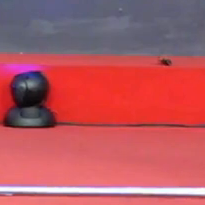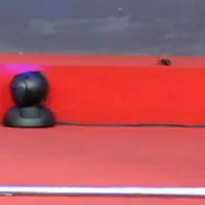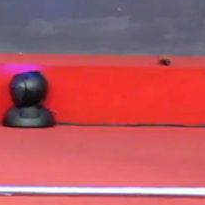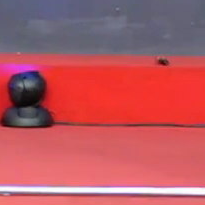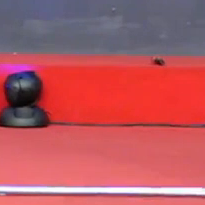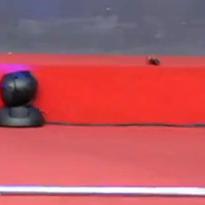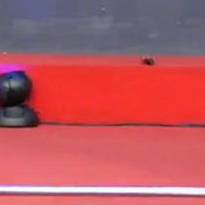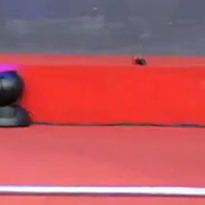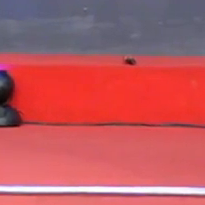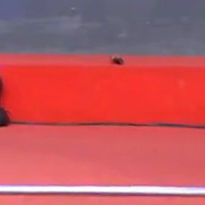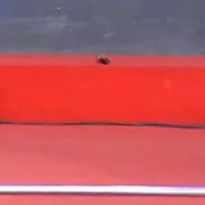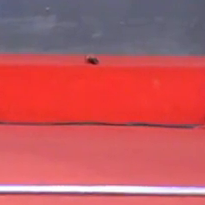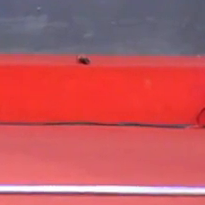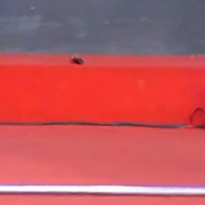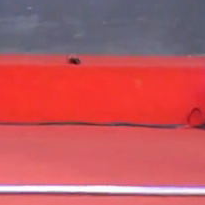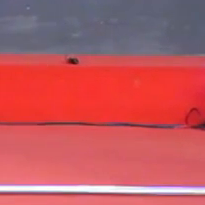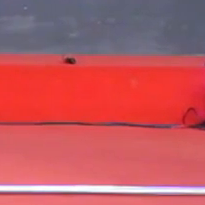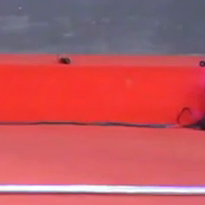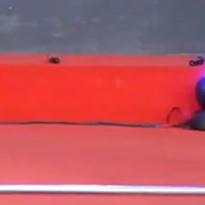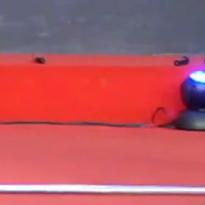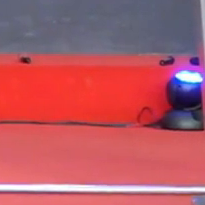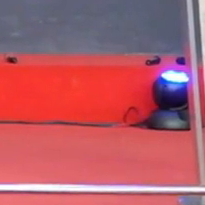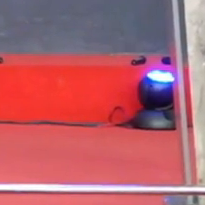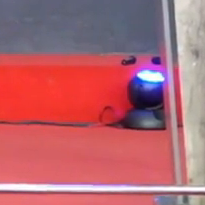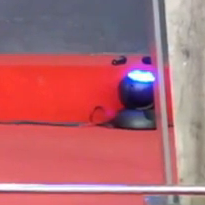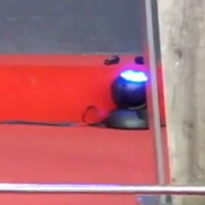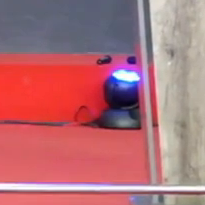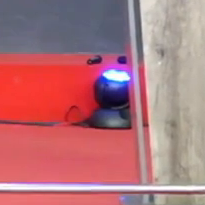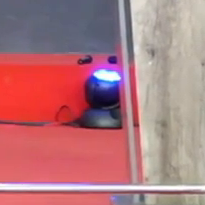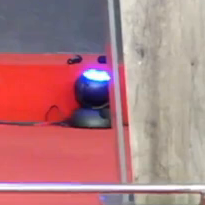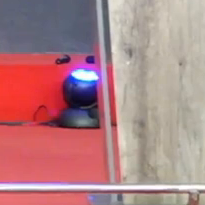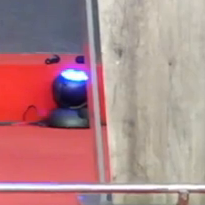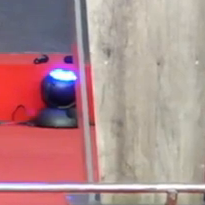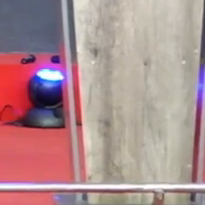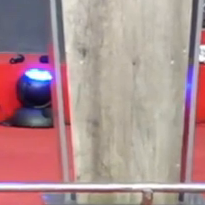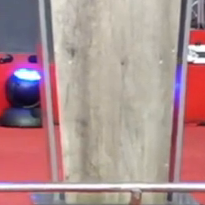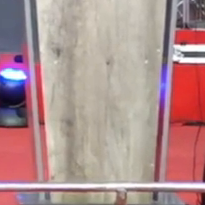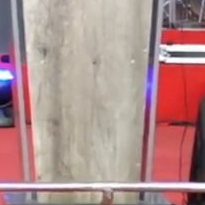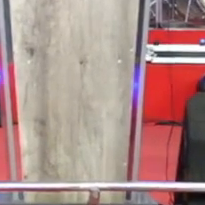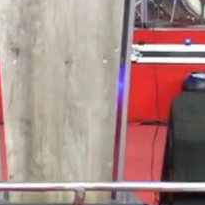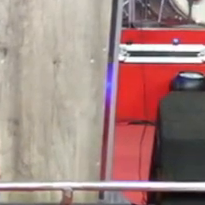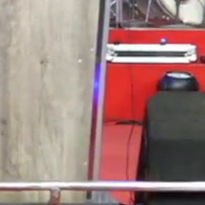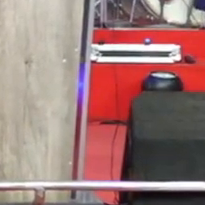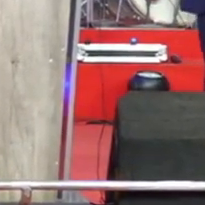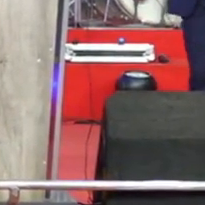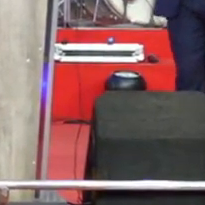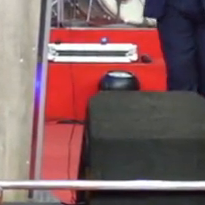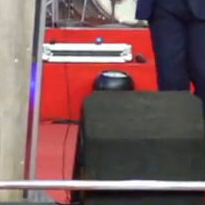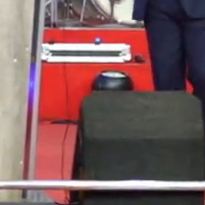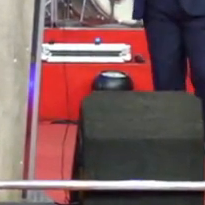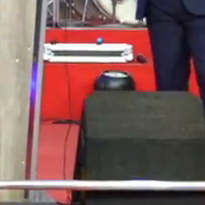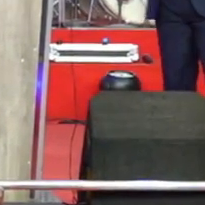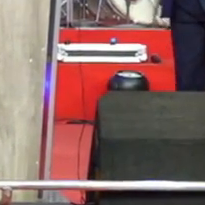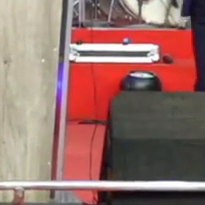free from the thorns and the thistles. Na akahakikisha kwamba hakuna magugu. And then at the end, he had an abundant harvest.